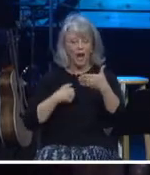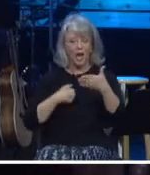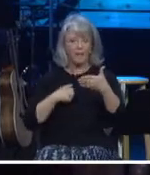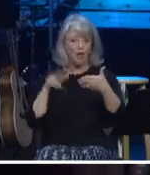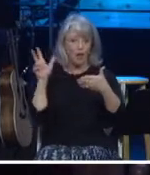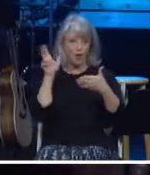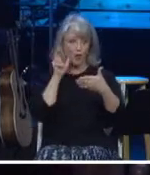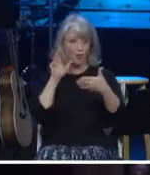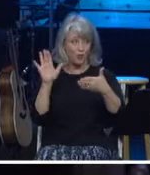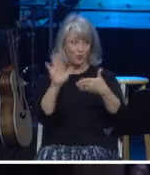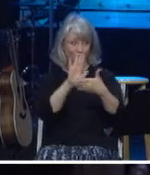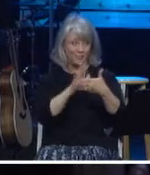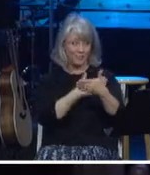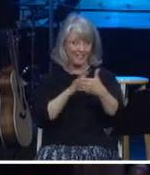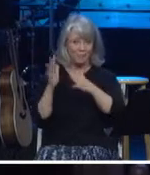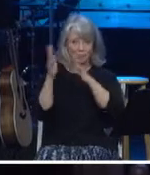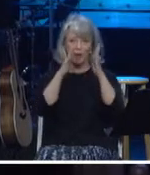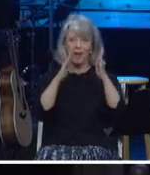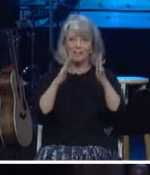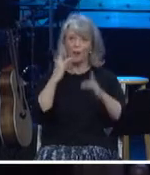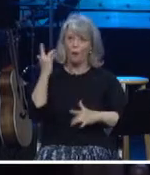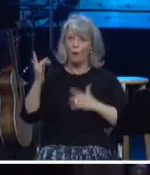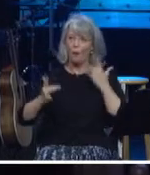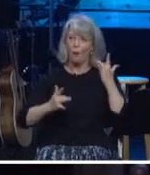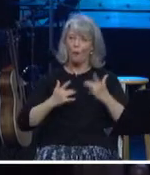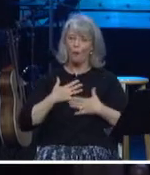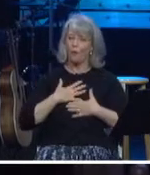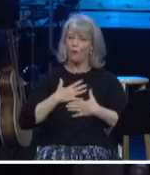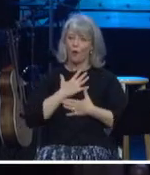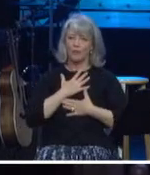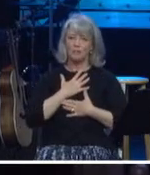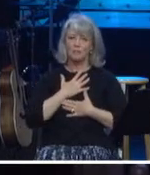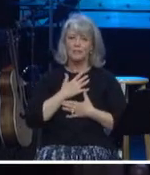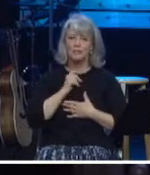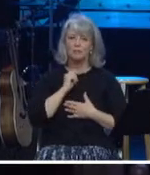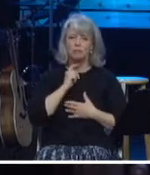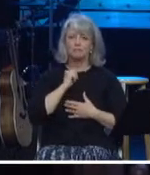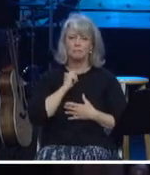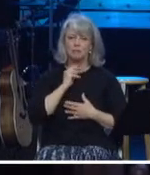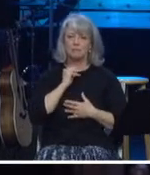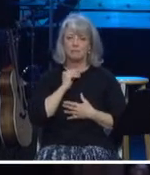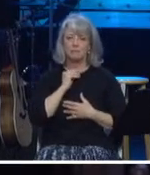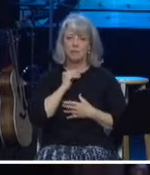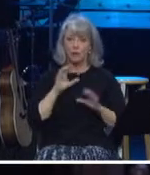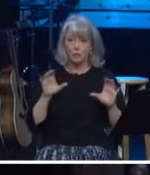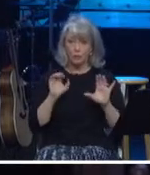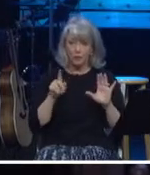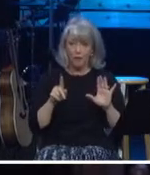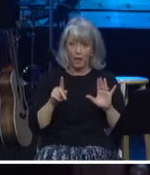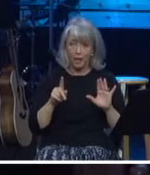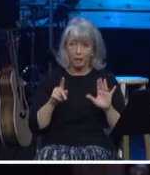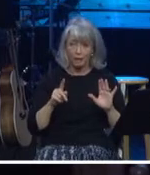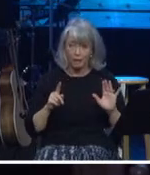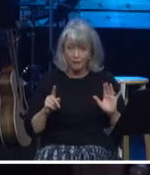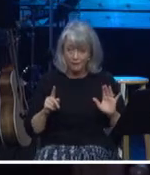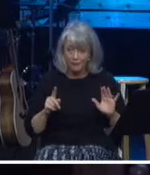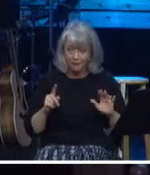the praise from all of you. Are we doing all right? Don't know. We'll see.